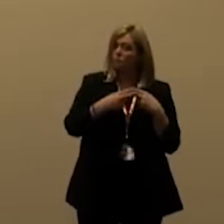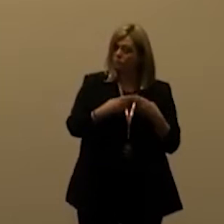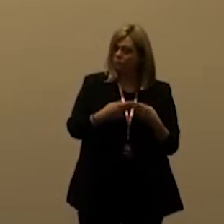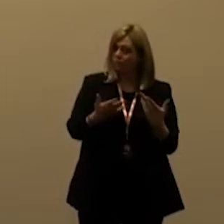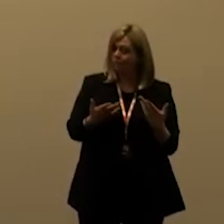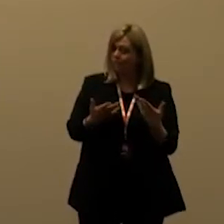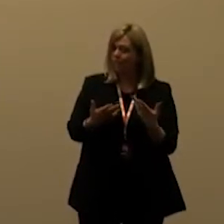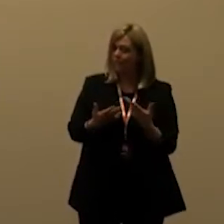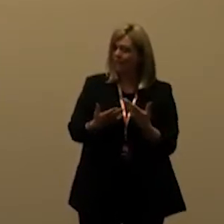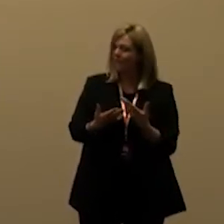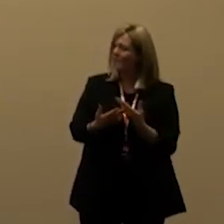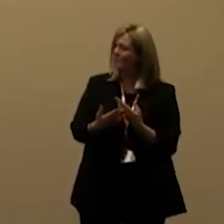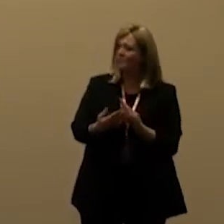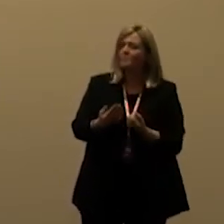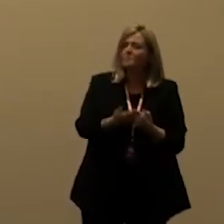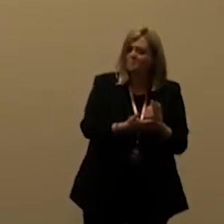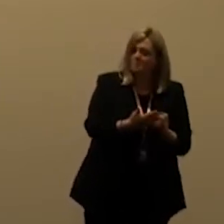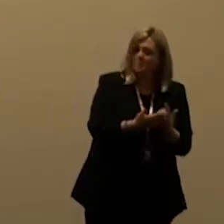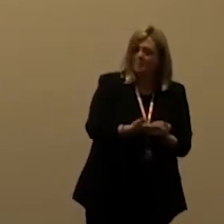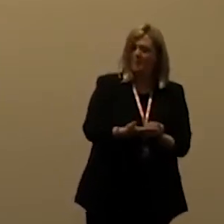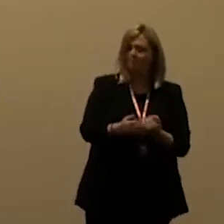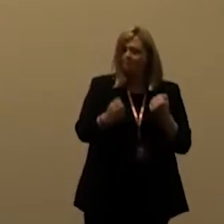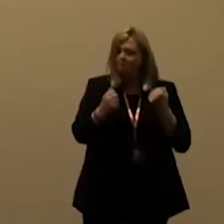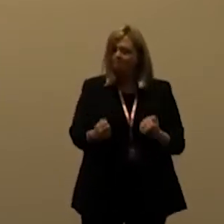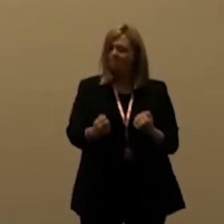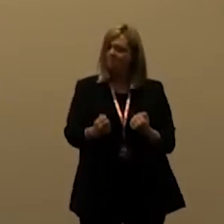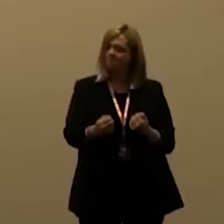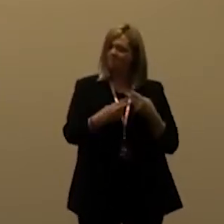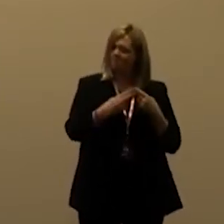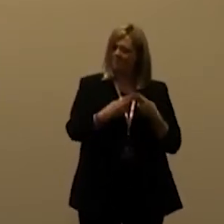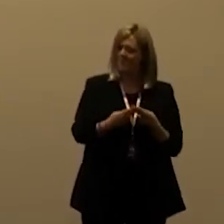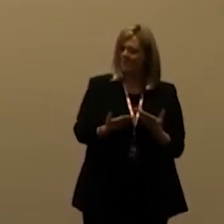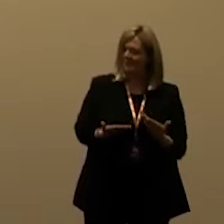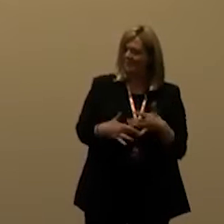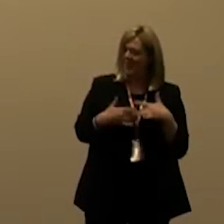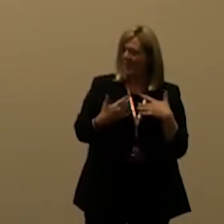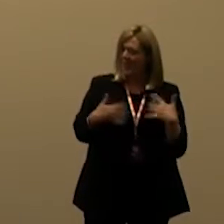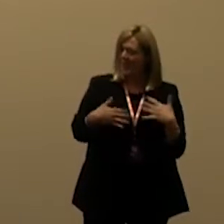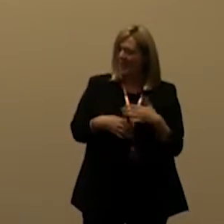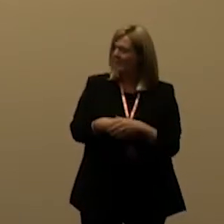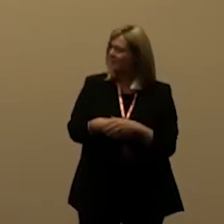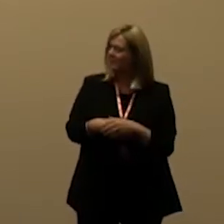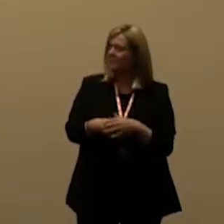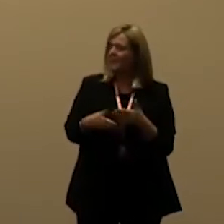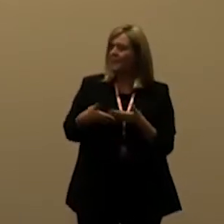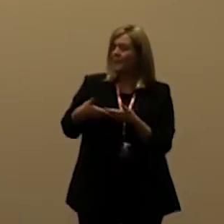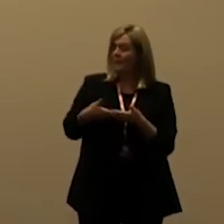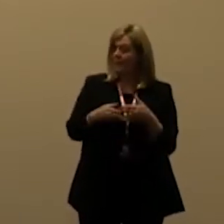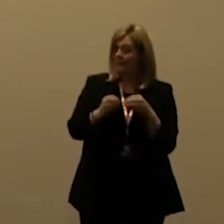few hardcore traditionalists in the workplace. Amazing. Baby boomers.